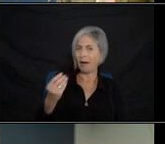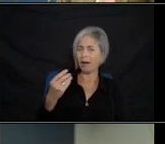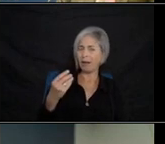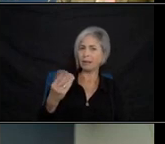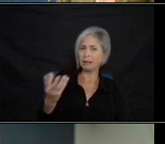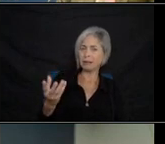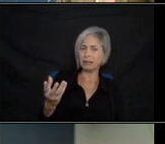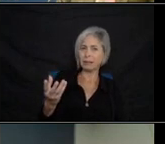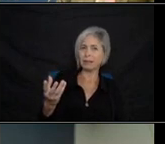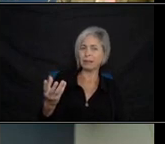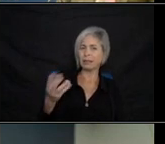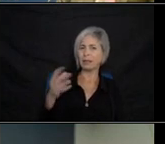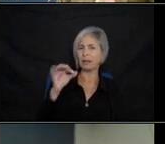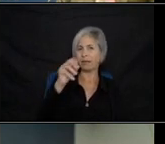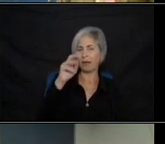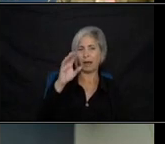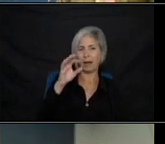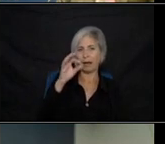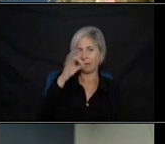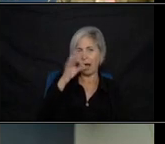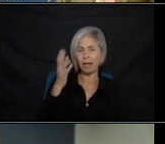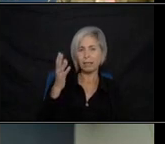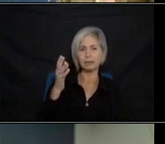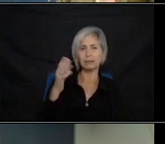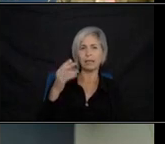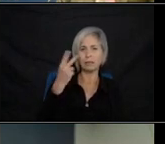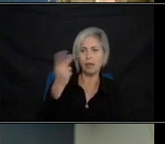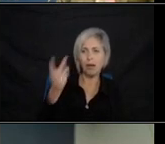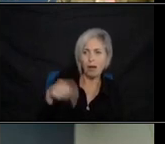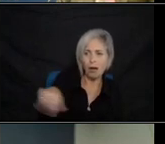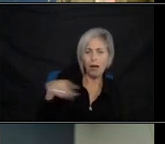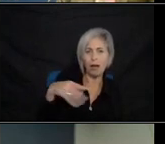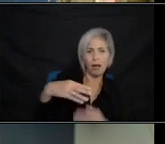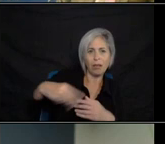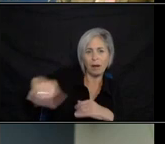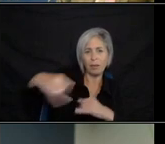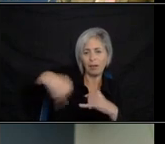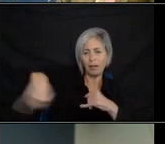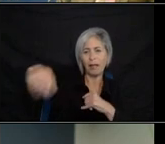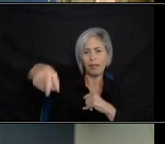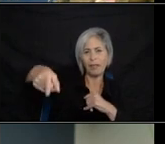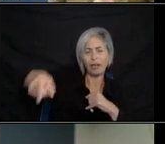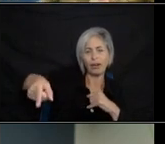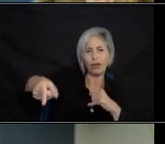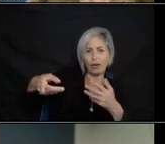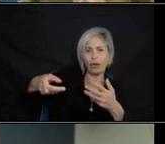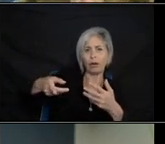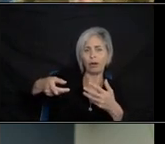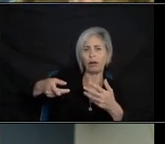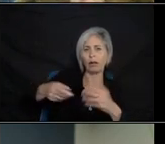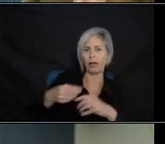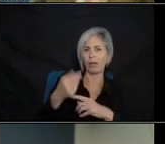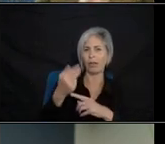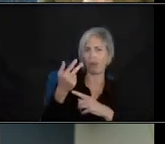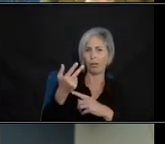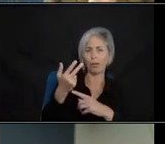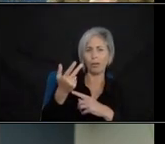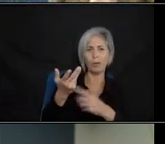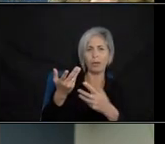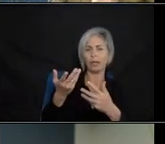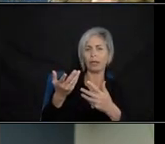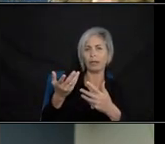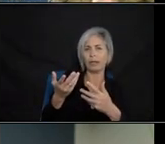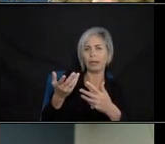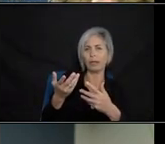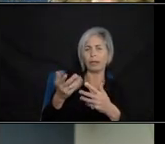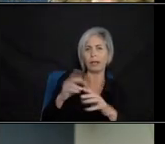past the dens that are right at the property line there. And, there's three active gopher tortoises that live on